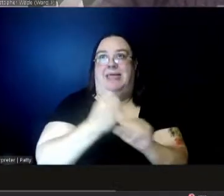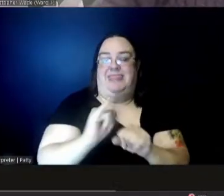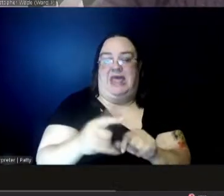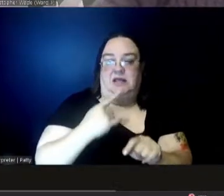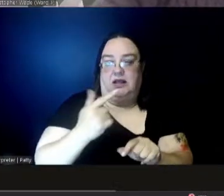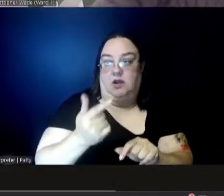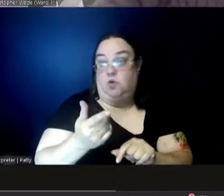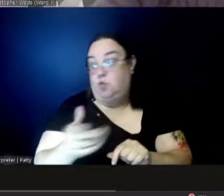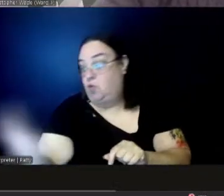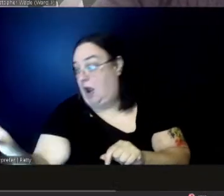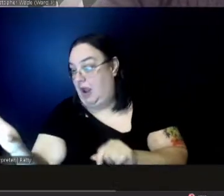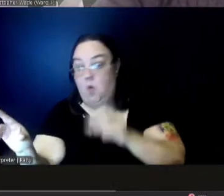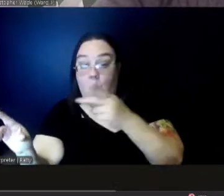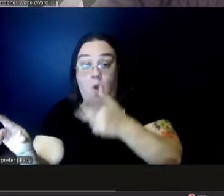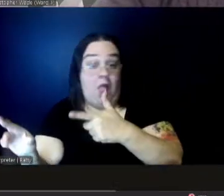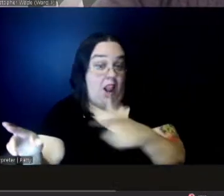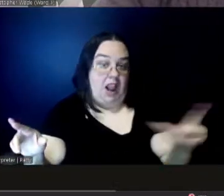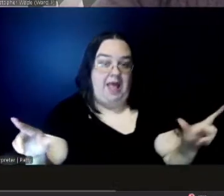left.